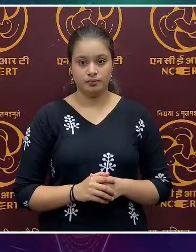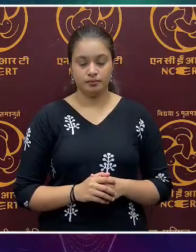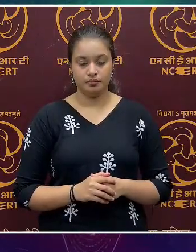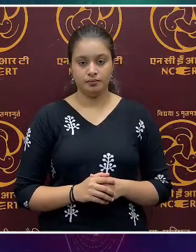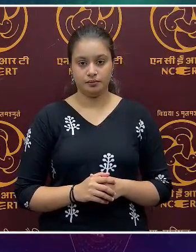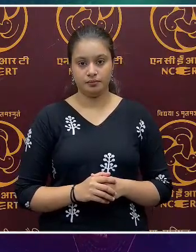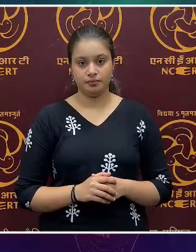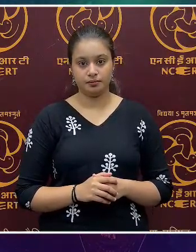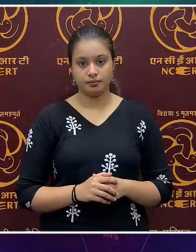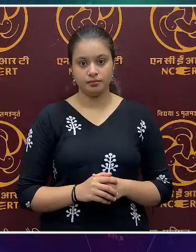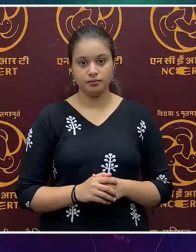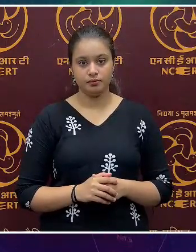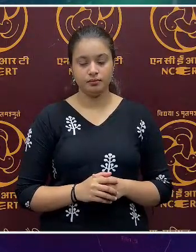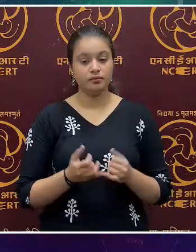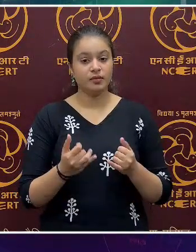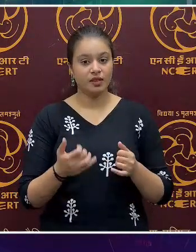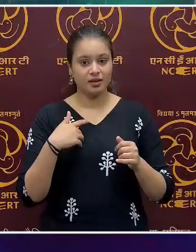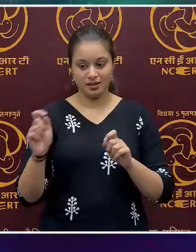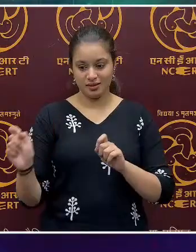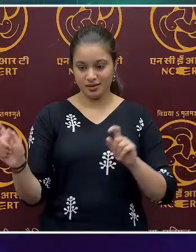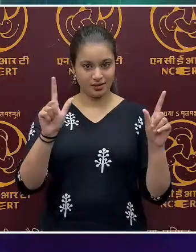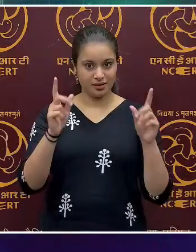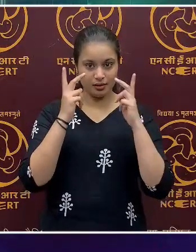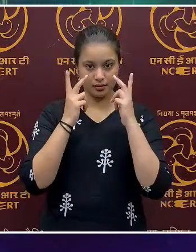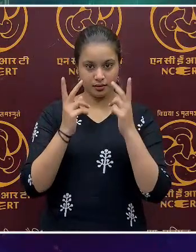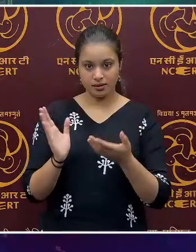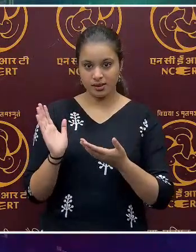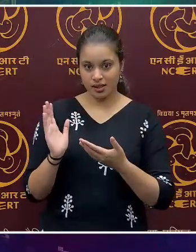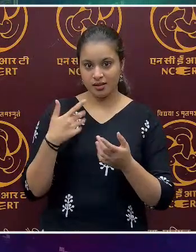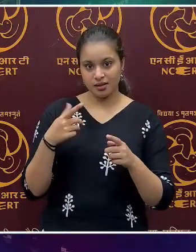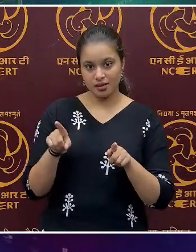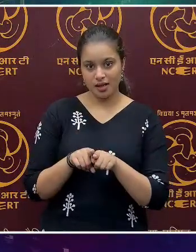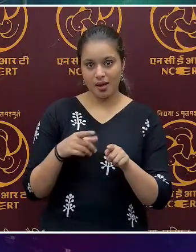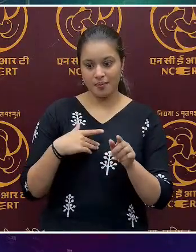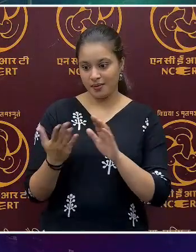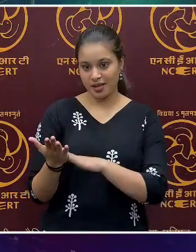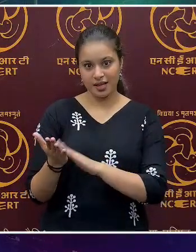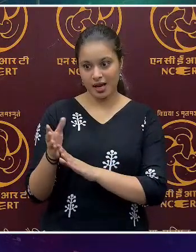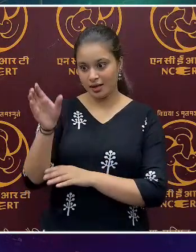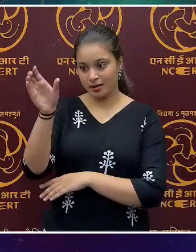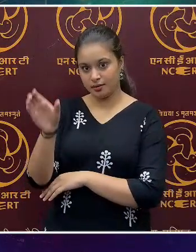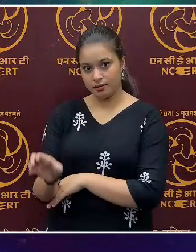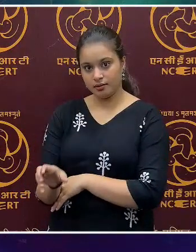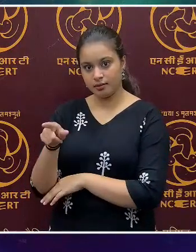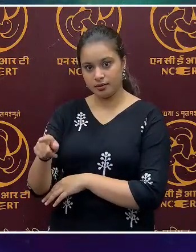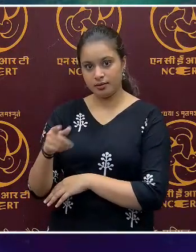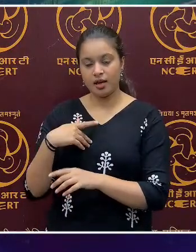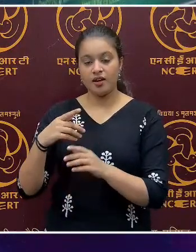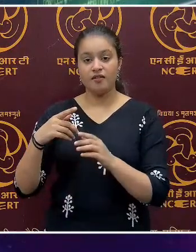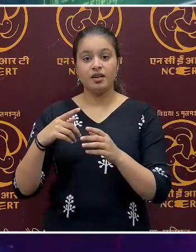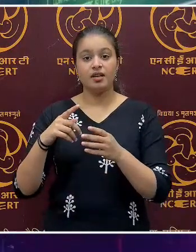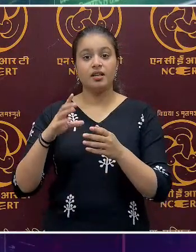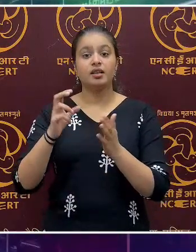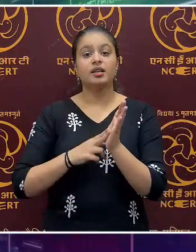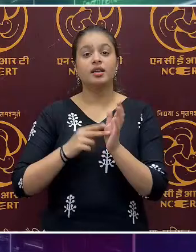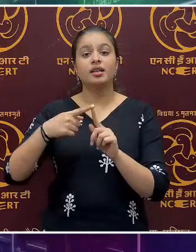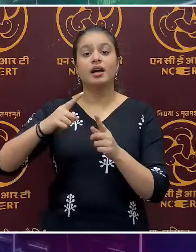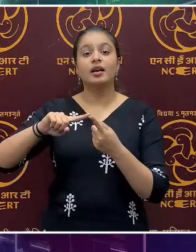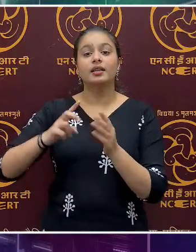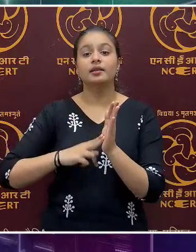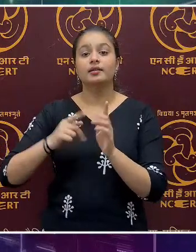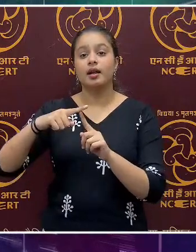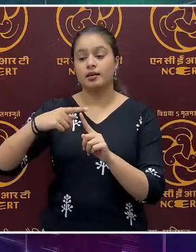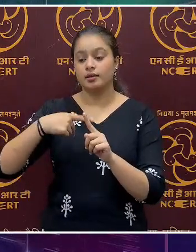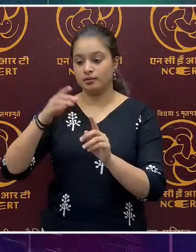Yeah. So this screen will appear here. You can see on the right hand side table of content is there. Like you can see it is